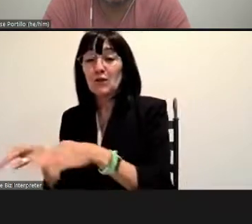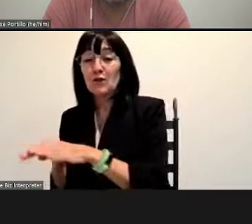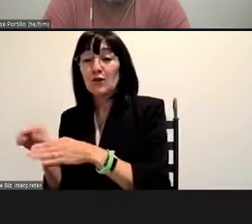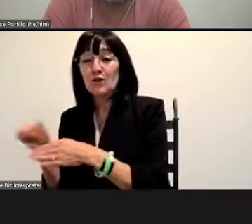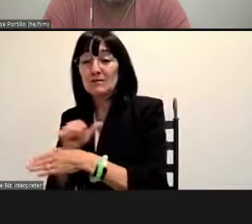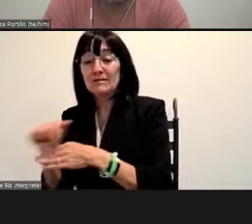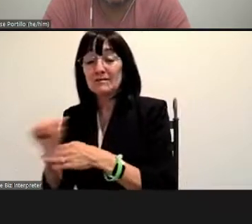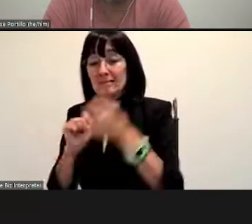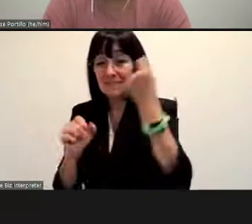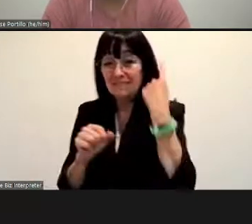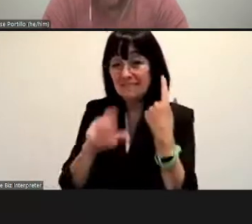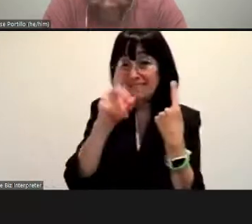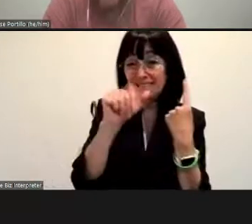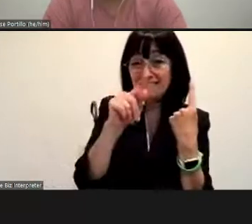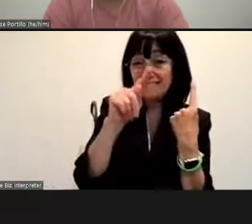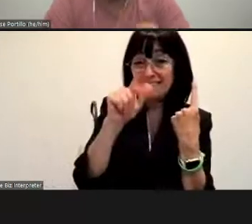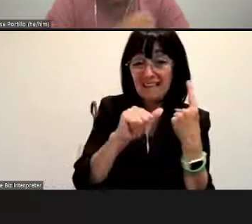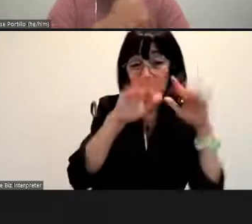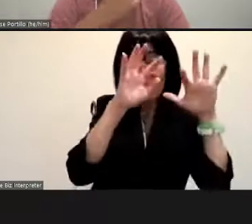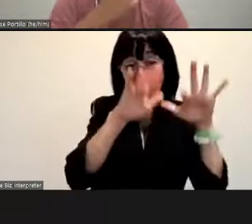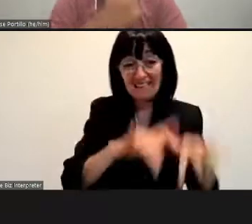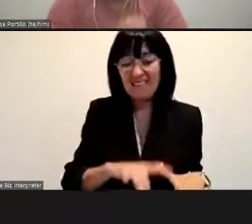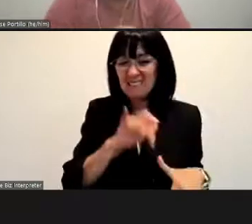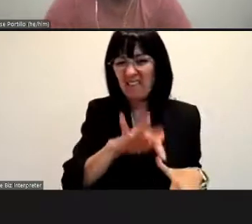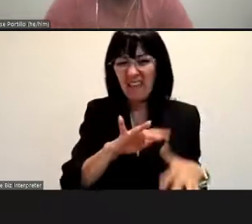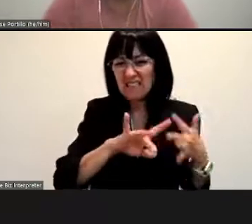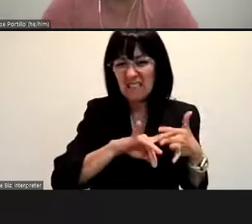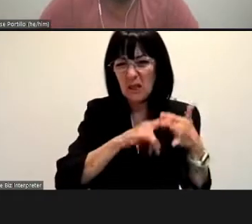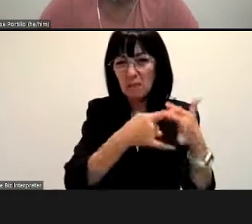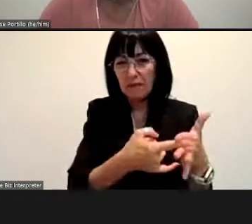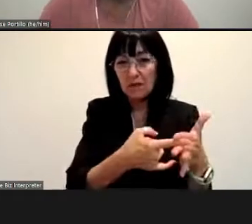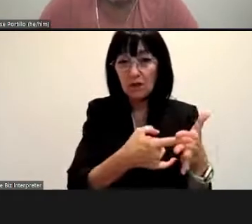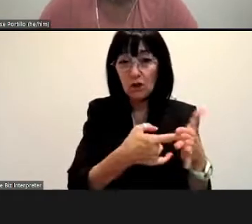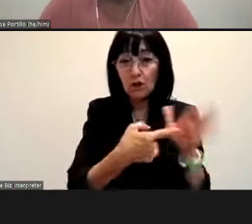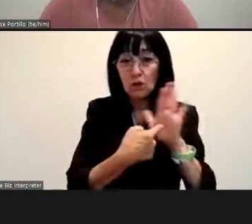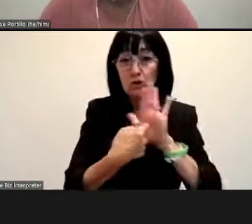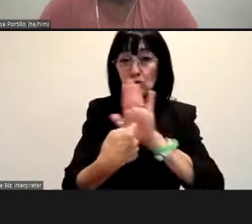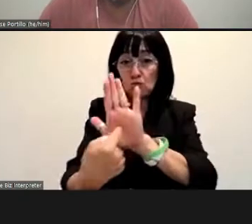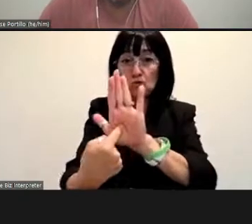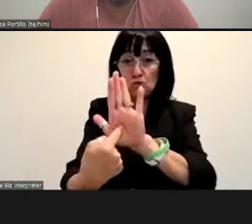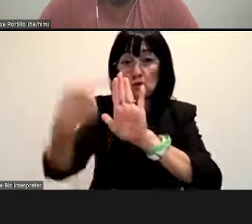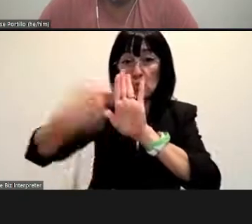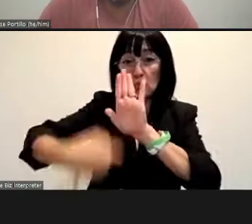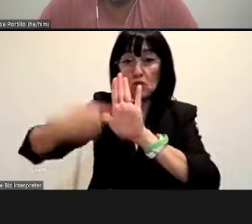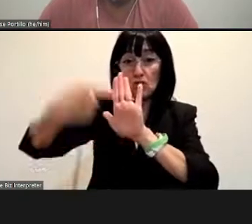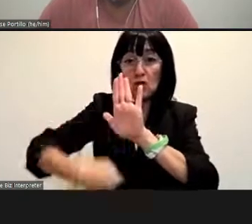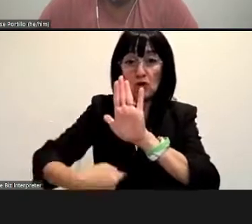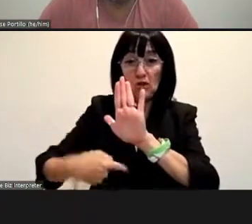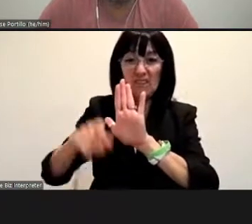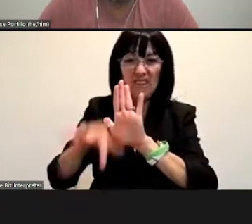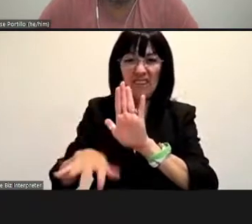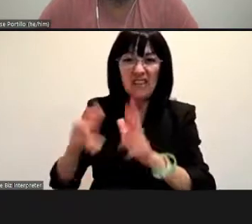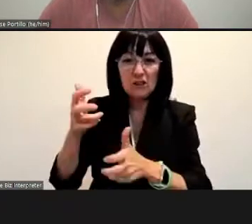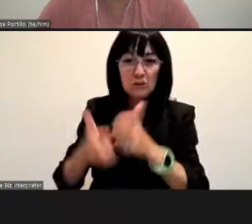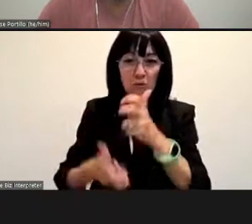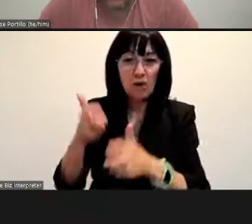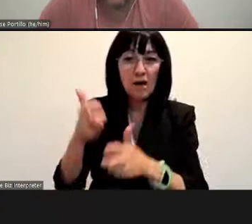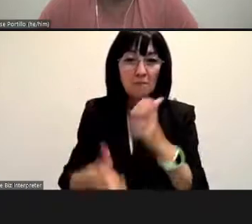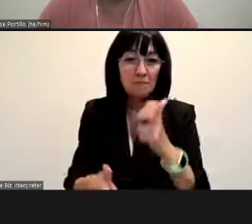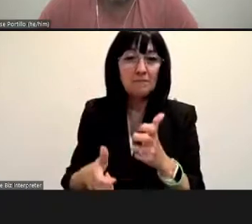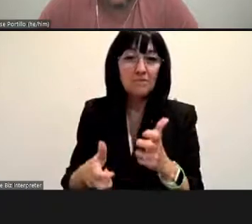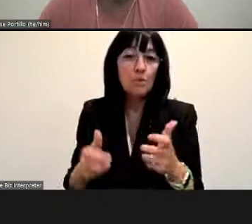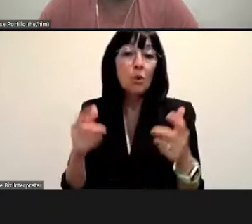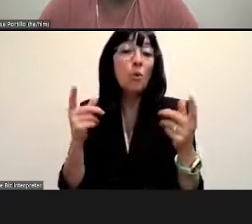the beginning step, right? It's a beginning step to show, look, there really is a problem. It's what people do with that